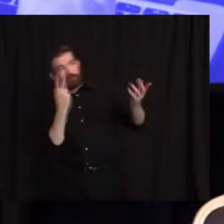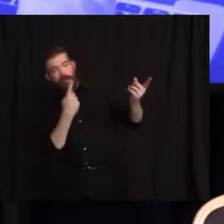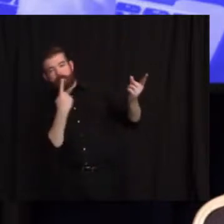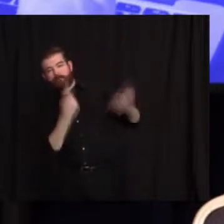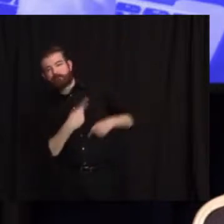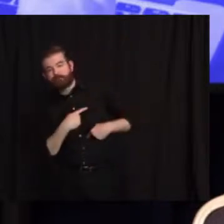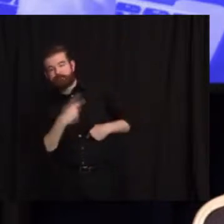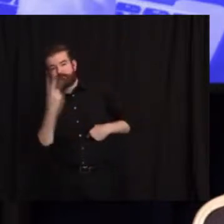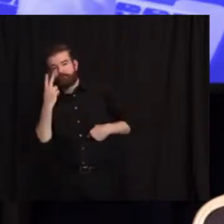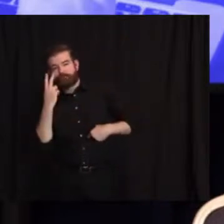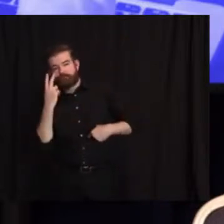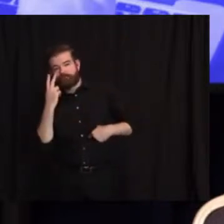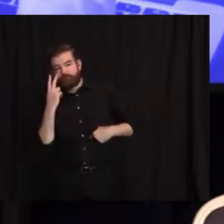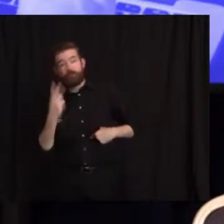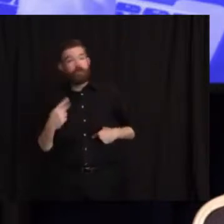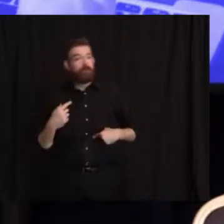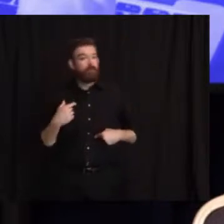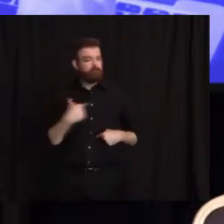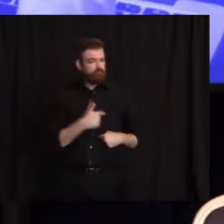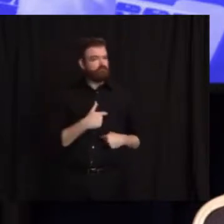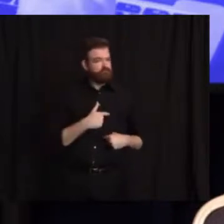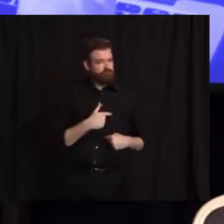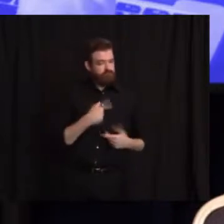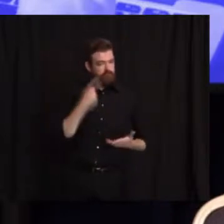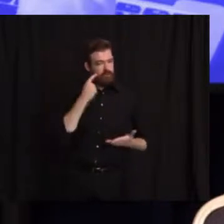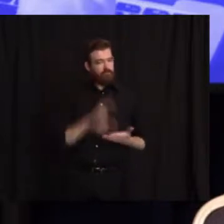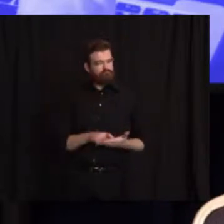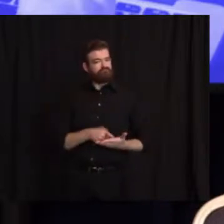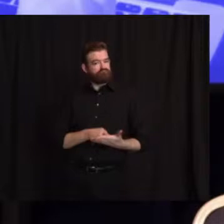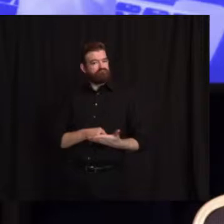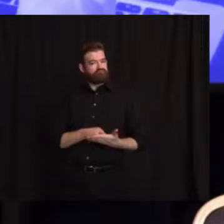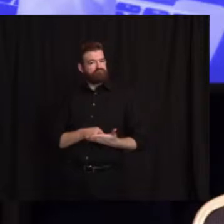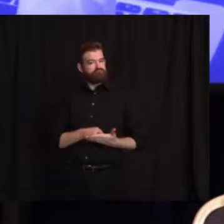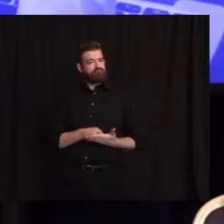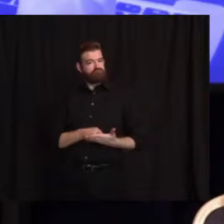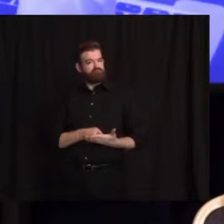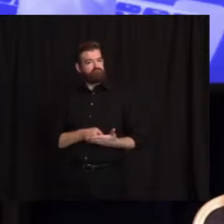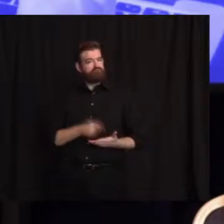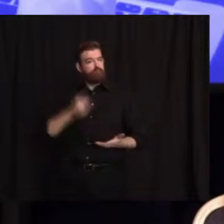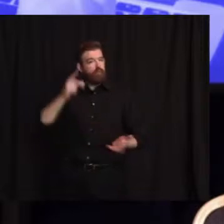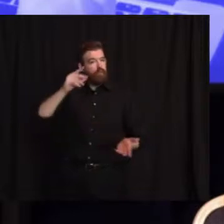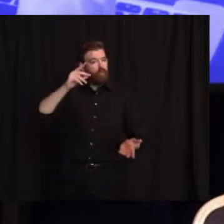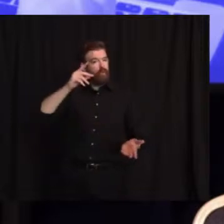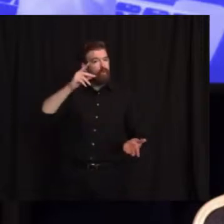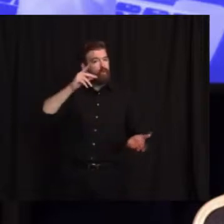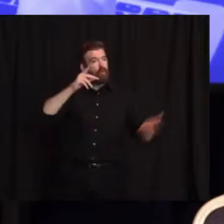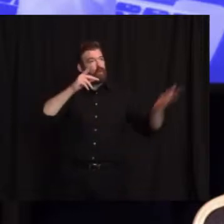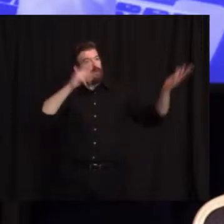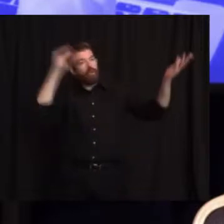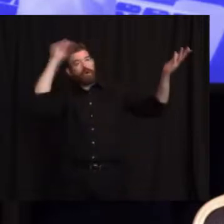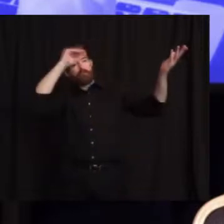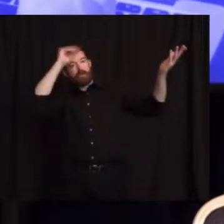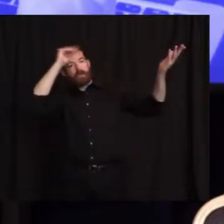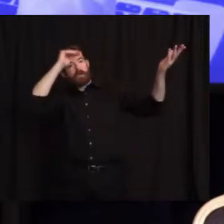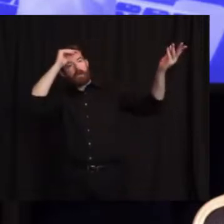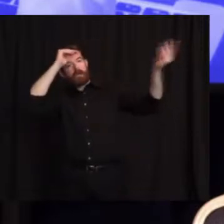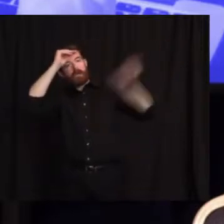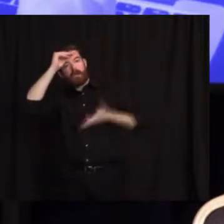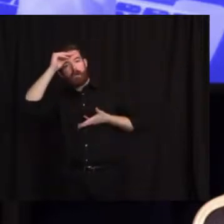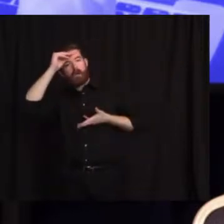to note that in the opinions that have come out, the issuances from the credit rating agencies since the crisis has